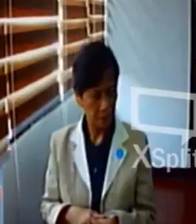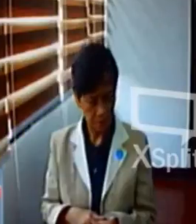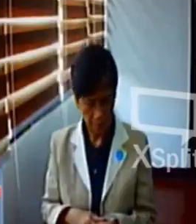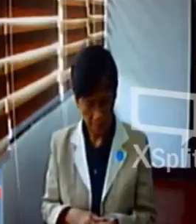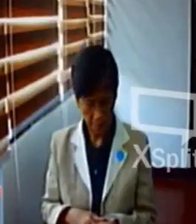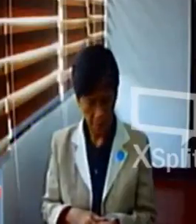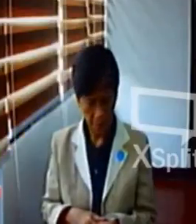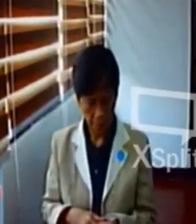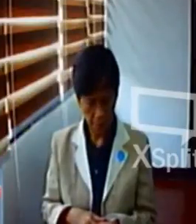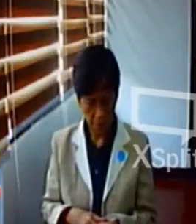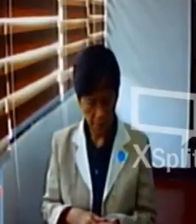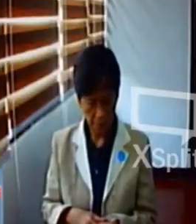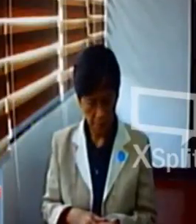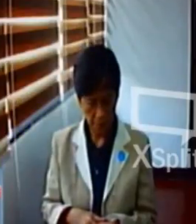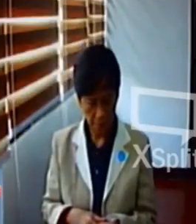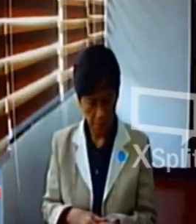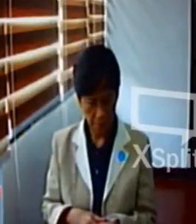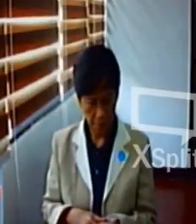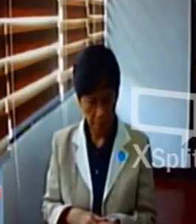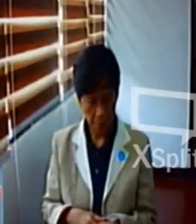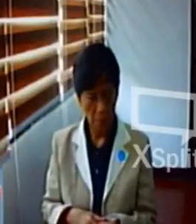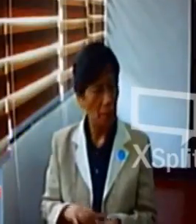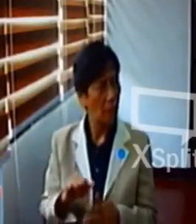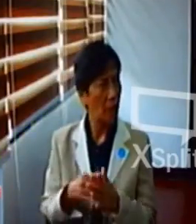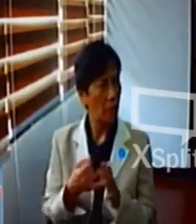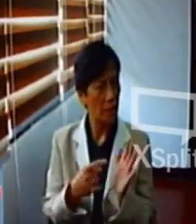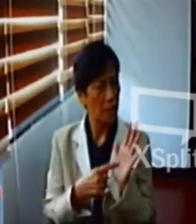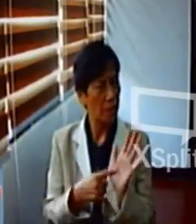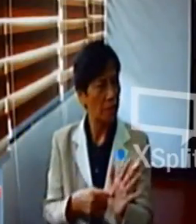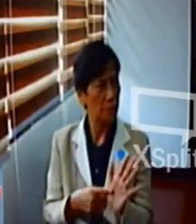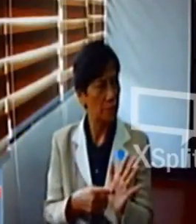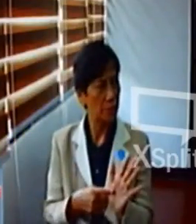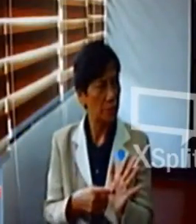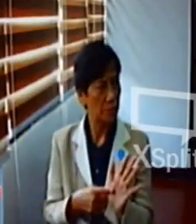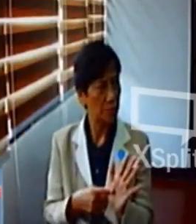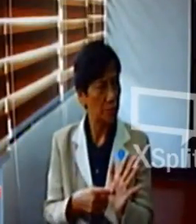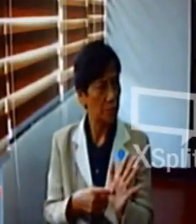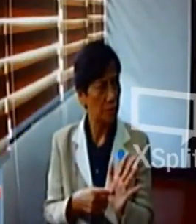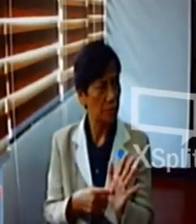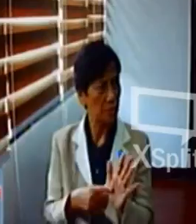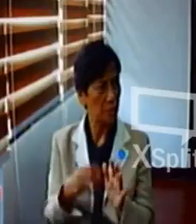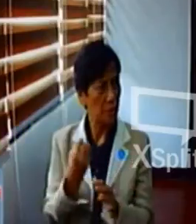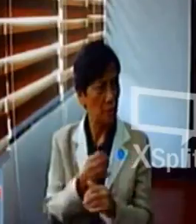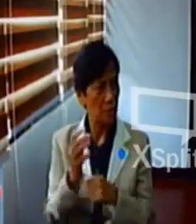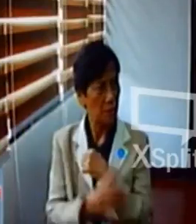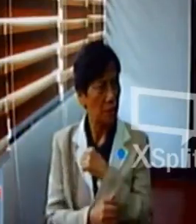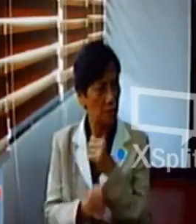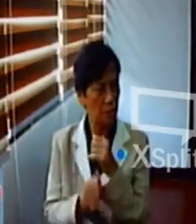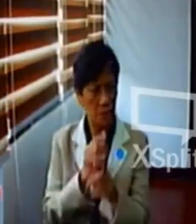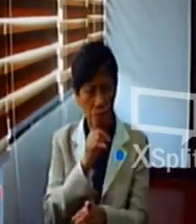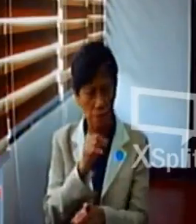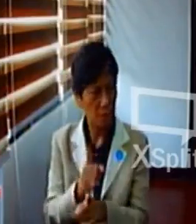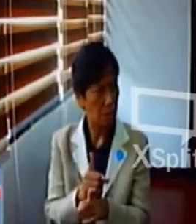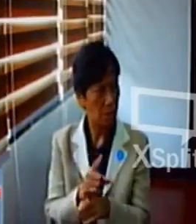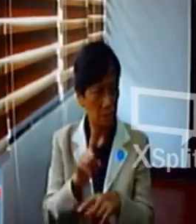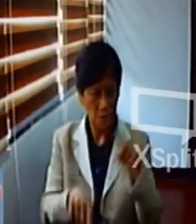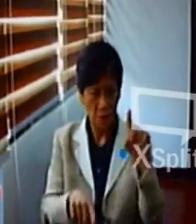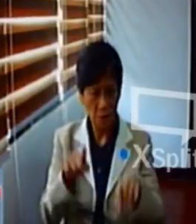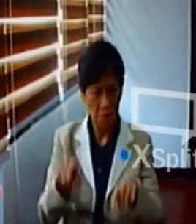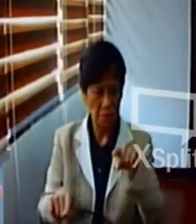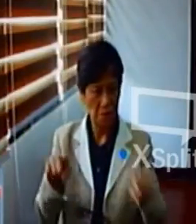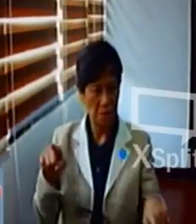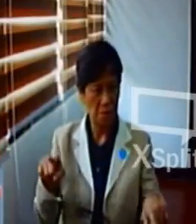in terms of? It just goes to show, ma'am, that our country is really diverse. That